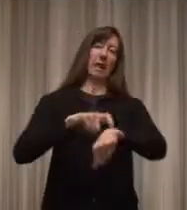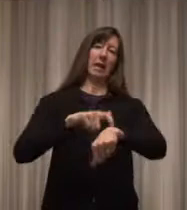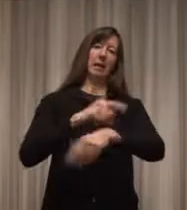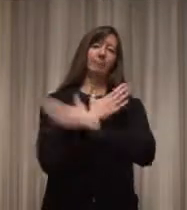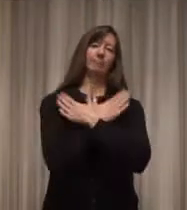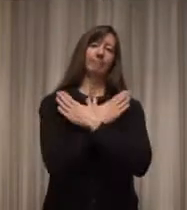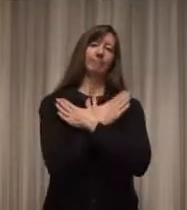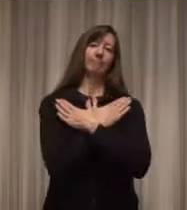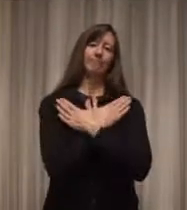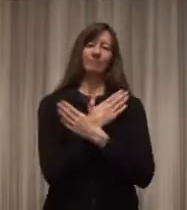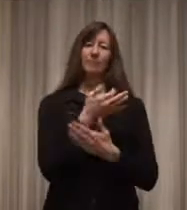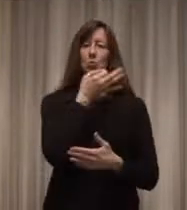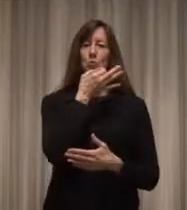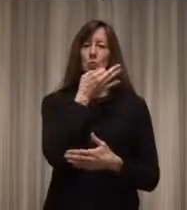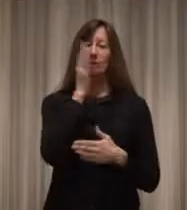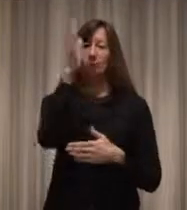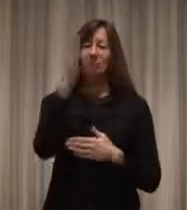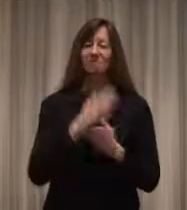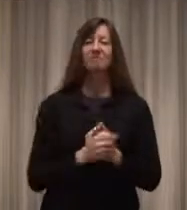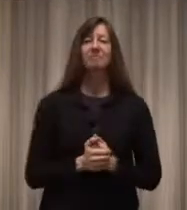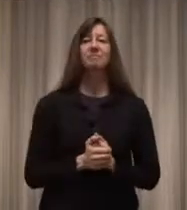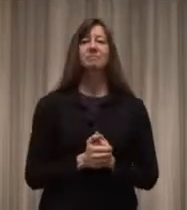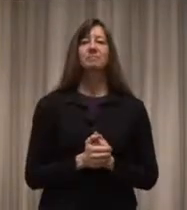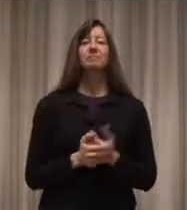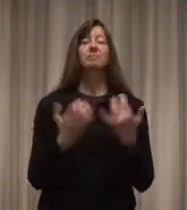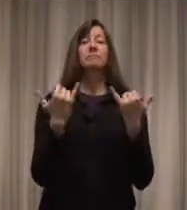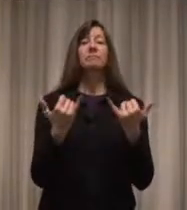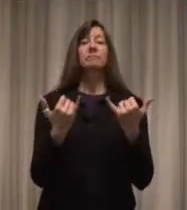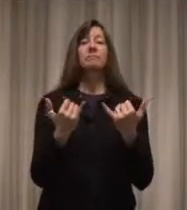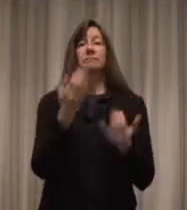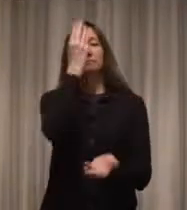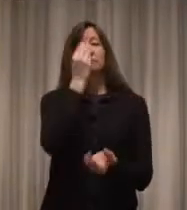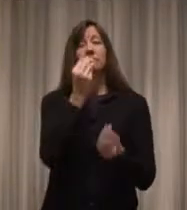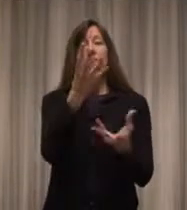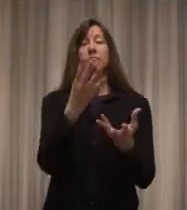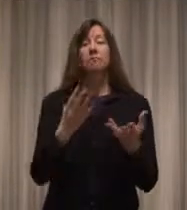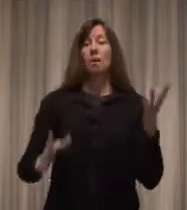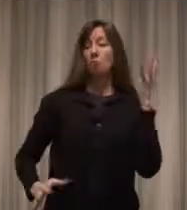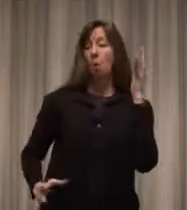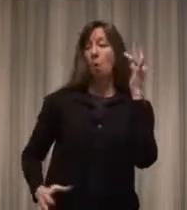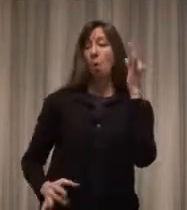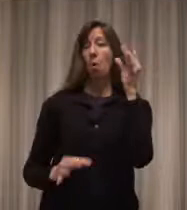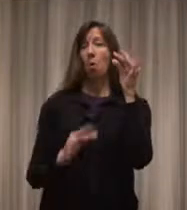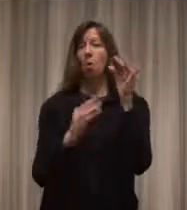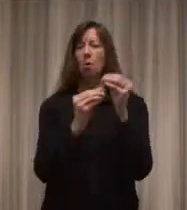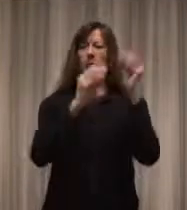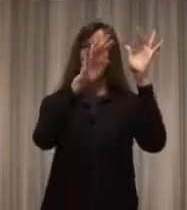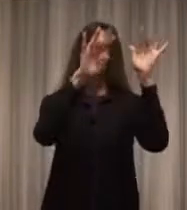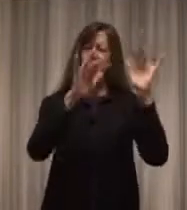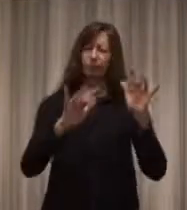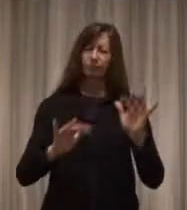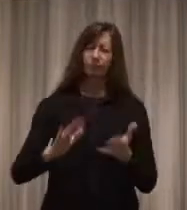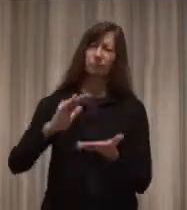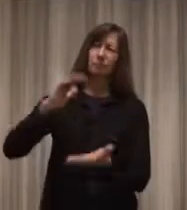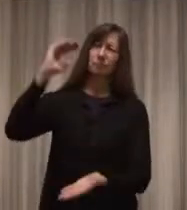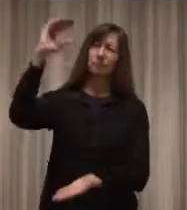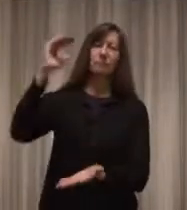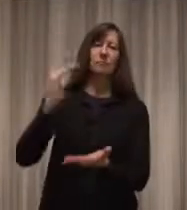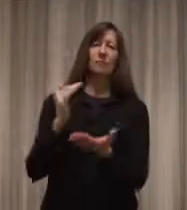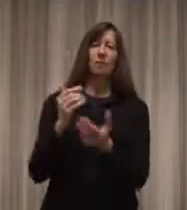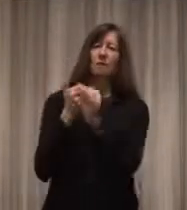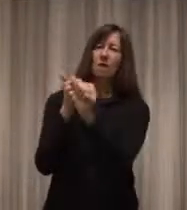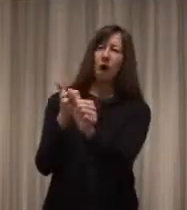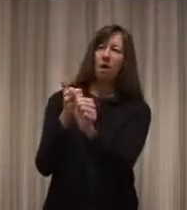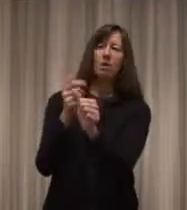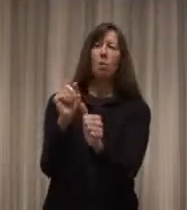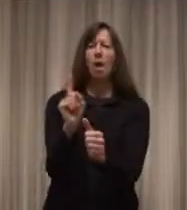I want to also just give a quick update on total accumulations that we're tracking through the National Weather Service. Again,